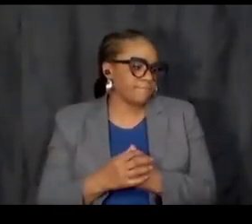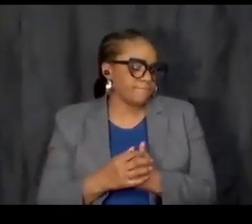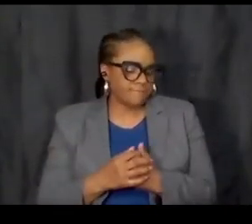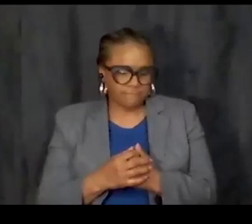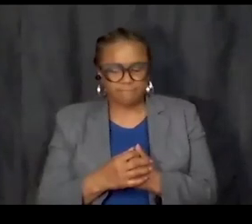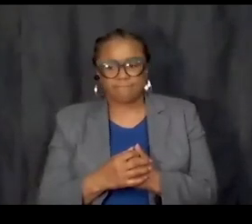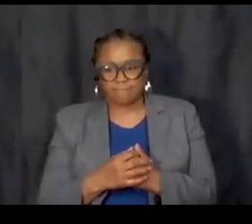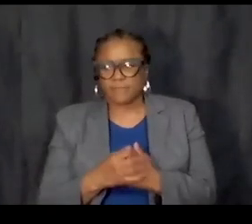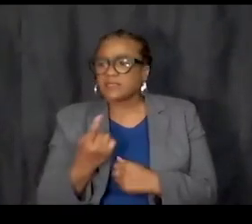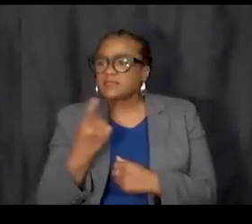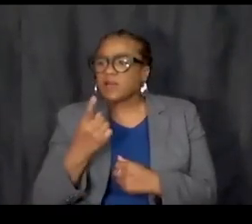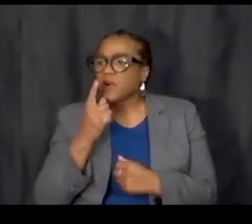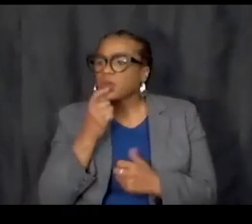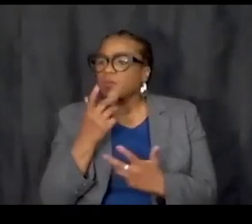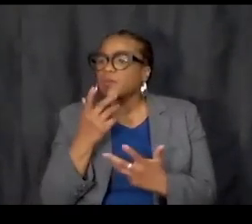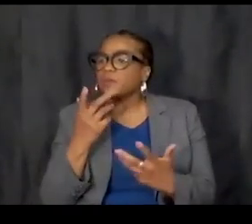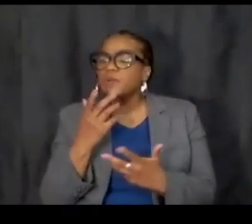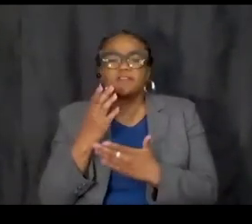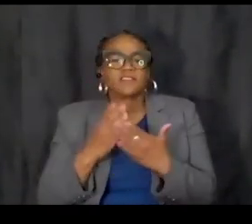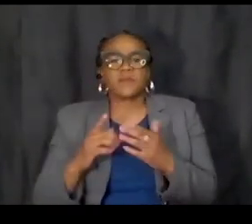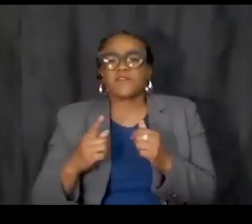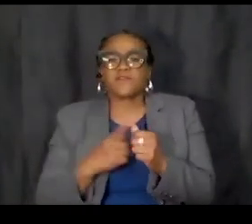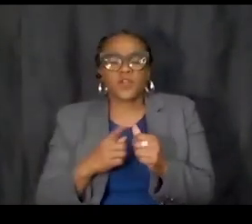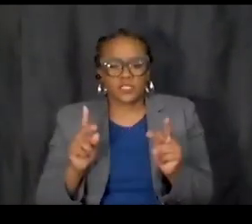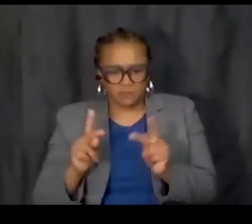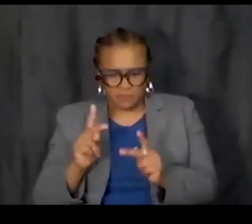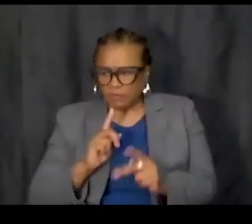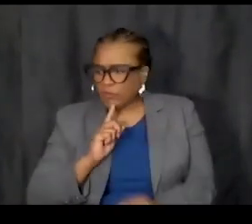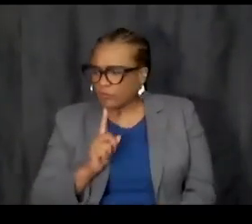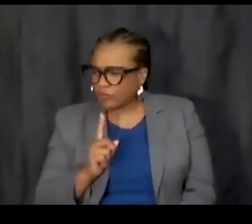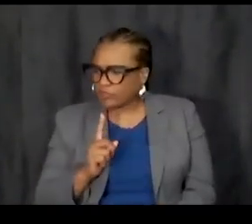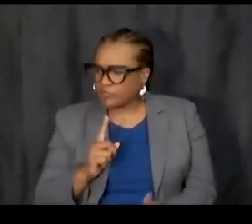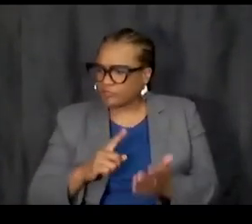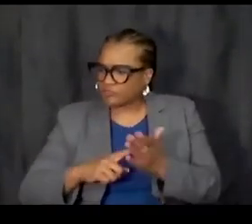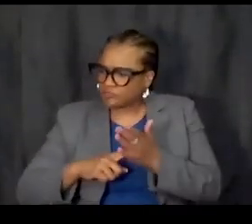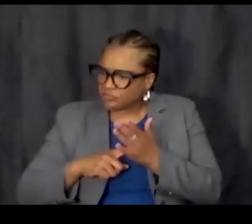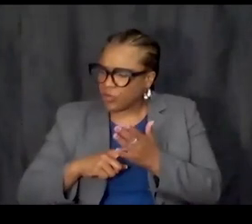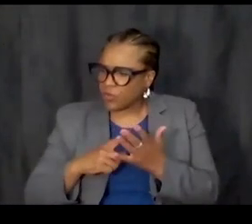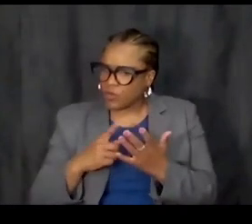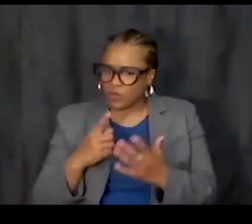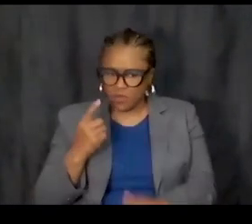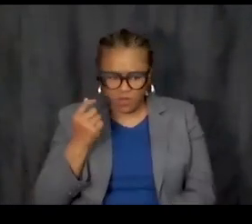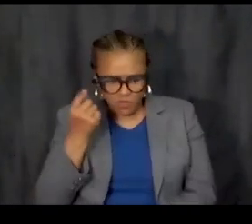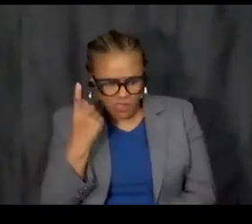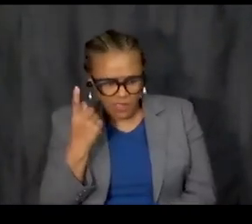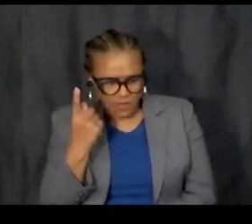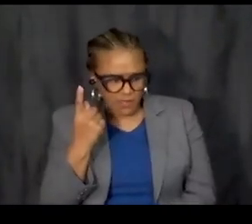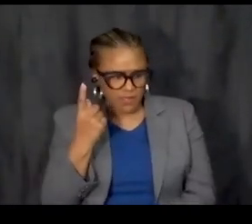someone who made like some of the first people who really showed an understanding for